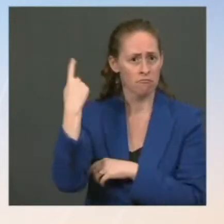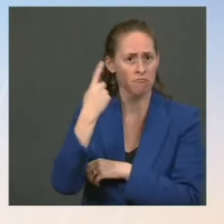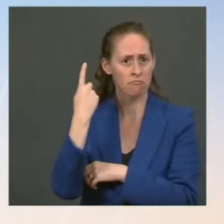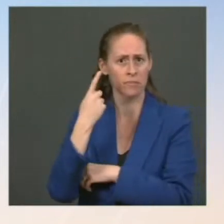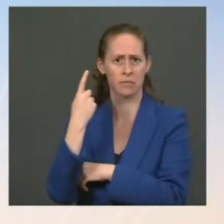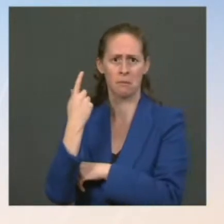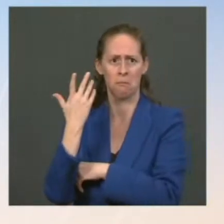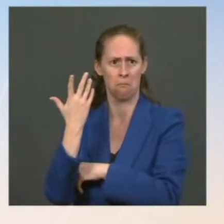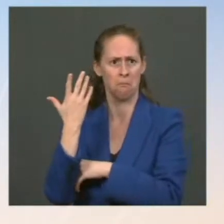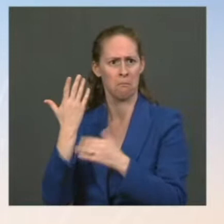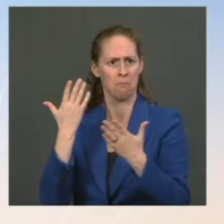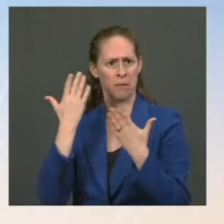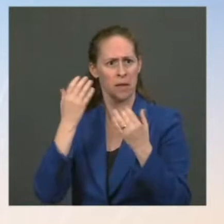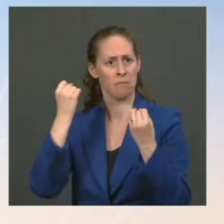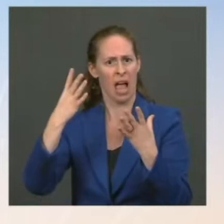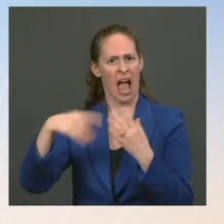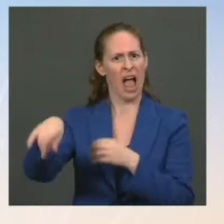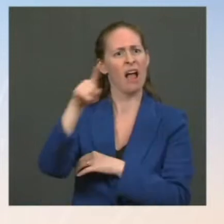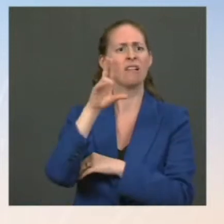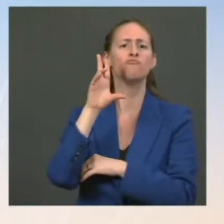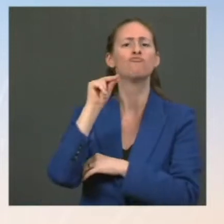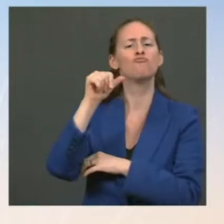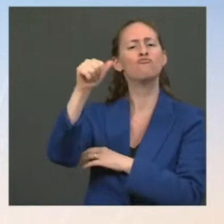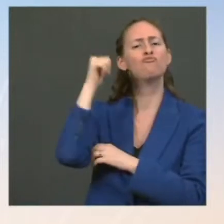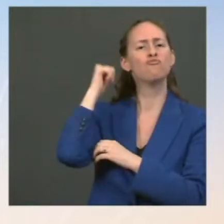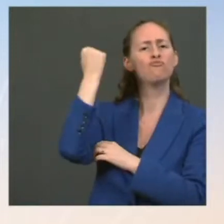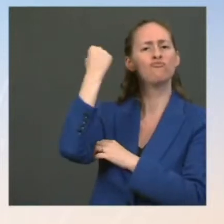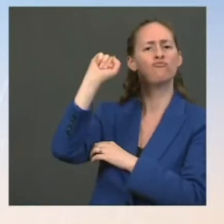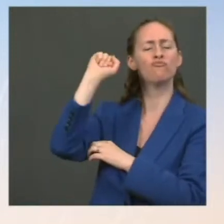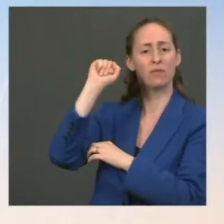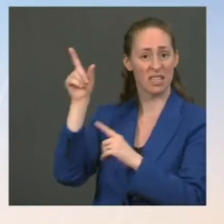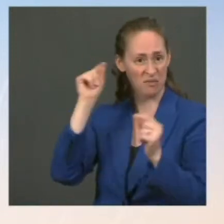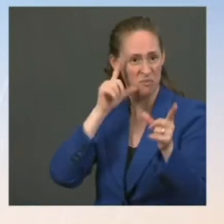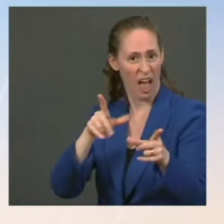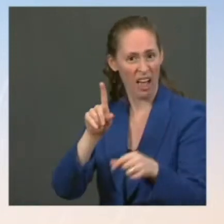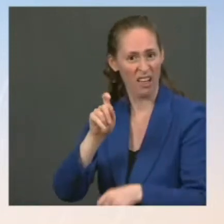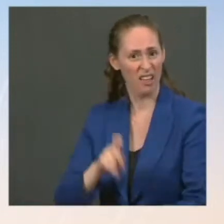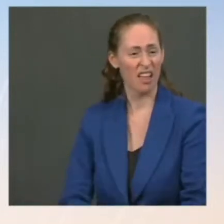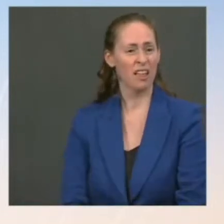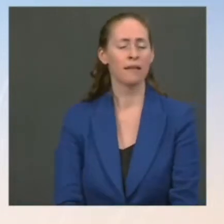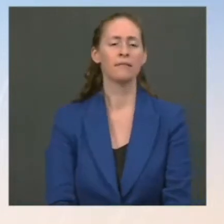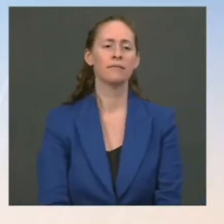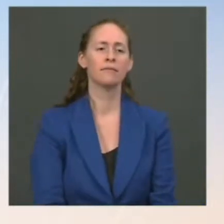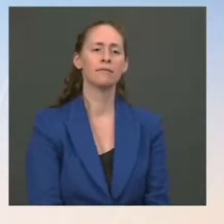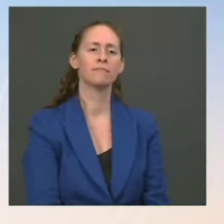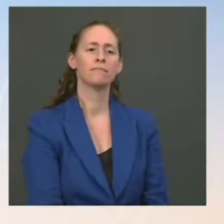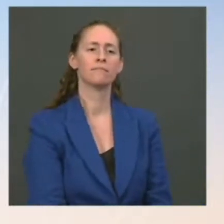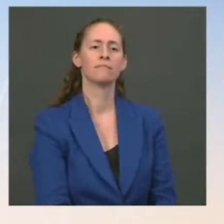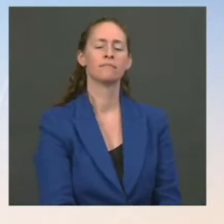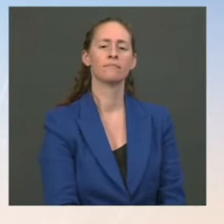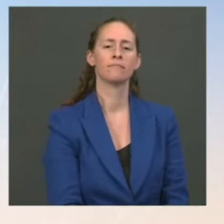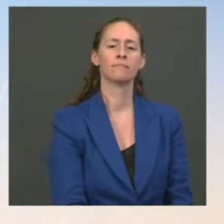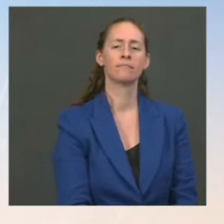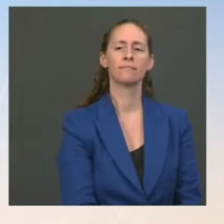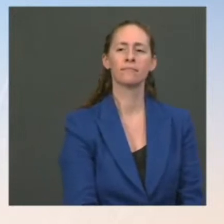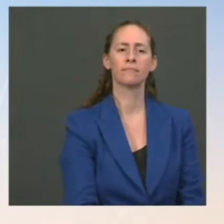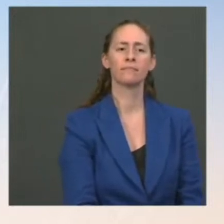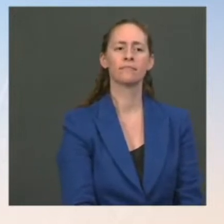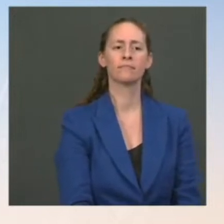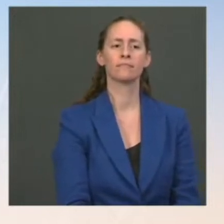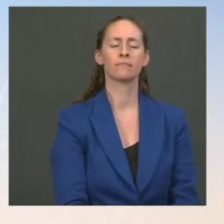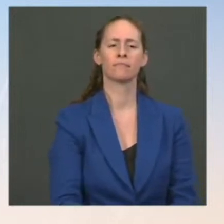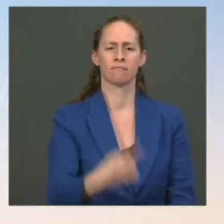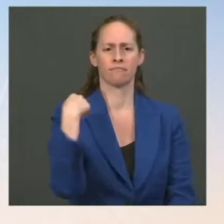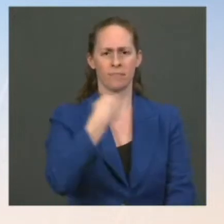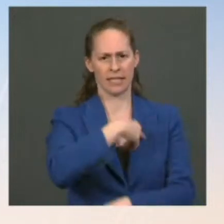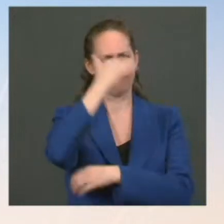haven't complied and haven't been vaccinated. So, as it relates to New York, one, we are tracking that a number